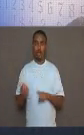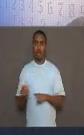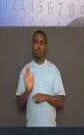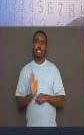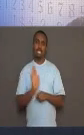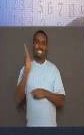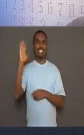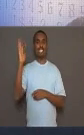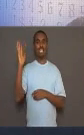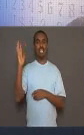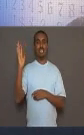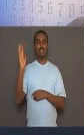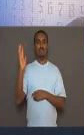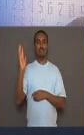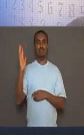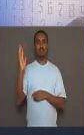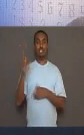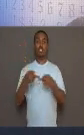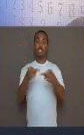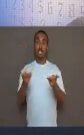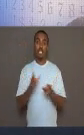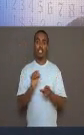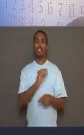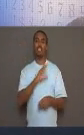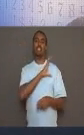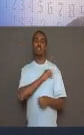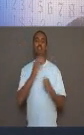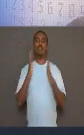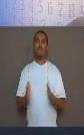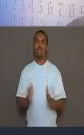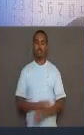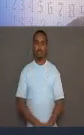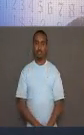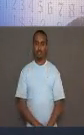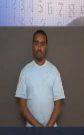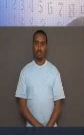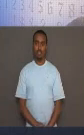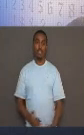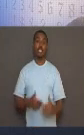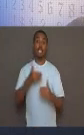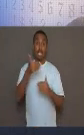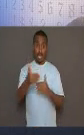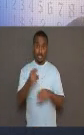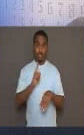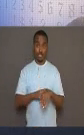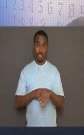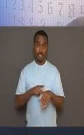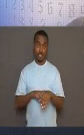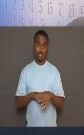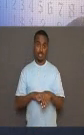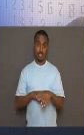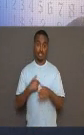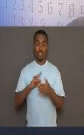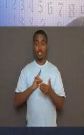its genre, setting, and characters. In our next lesson, we